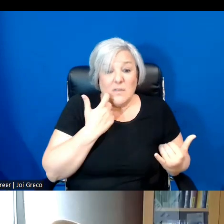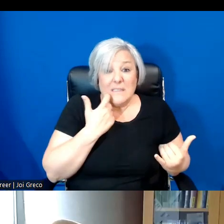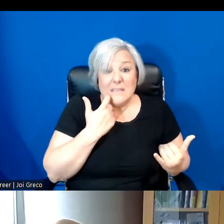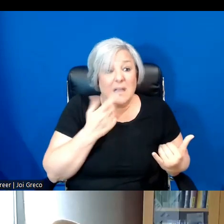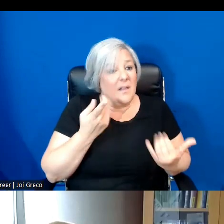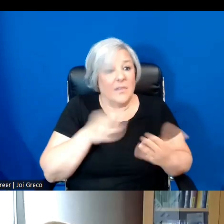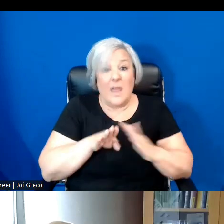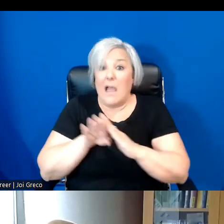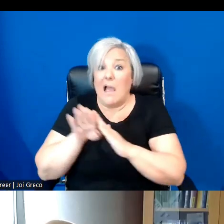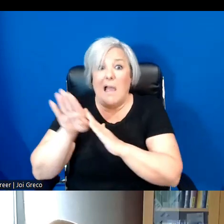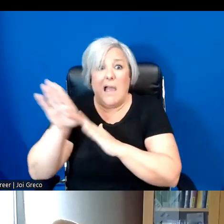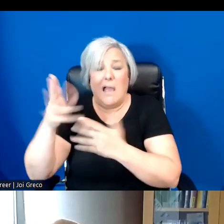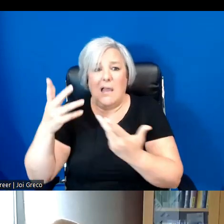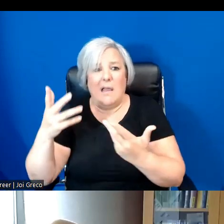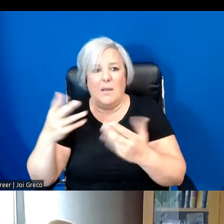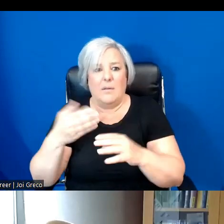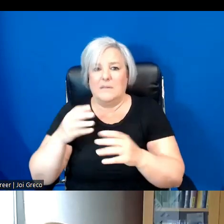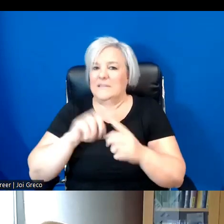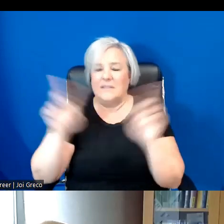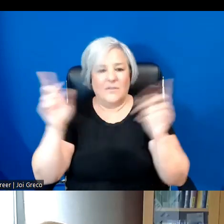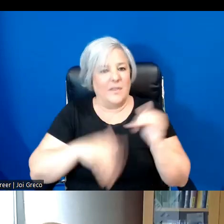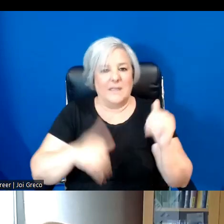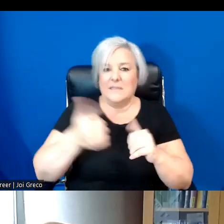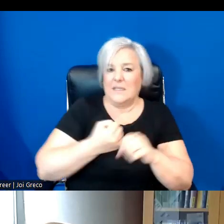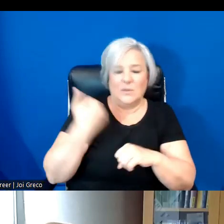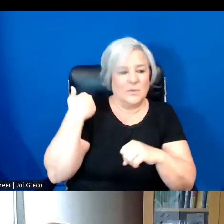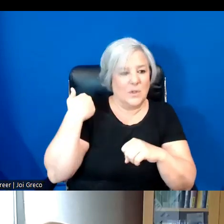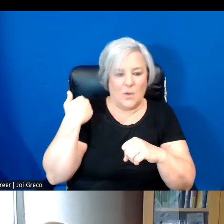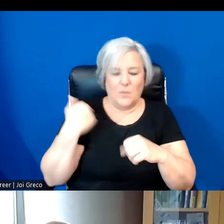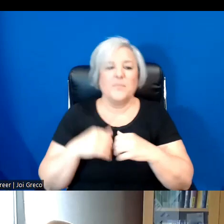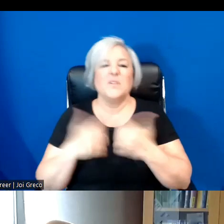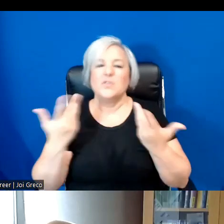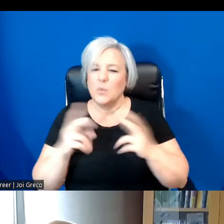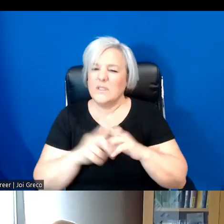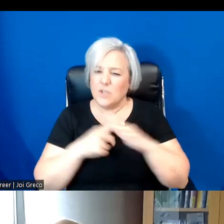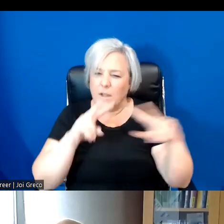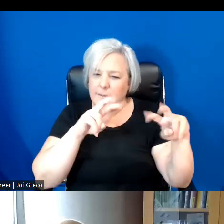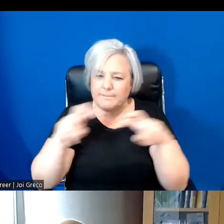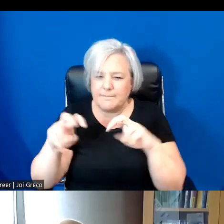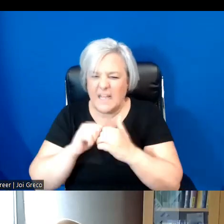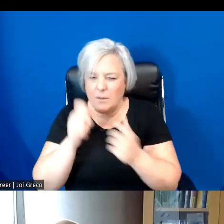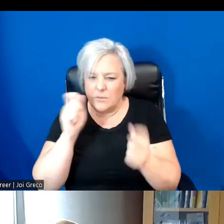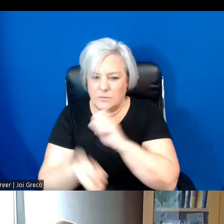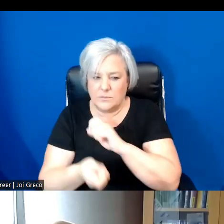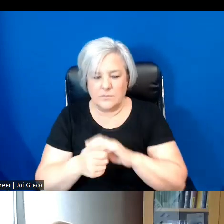trajectory is different from kids born 10 years ago. So this is what we started digging into. So let's go to the next slide.